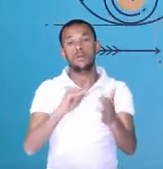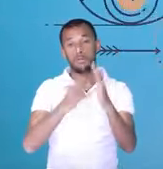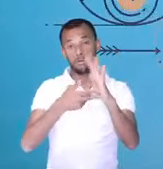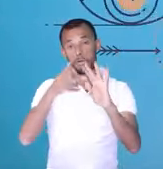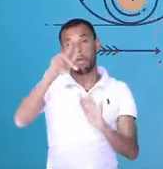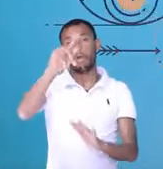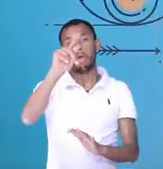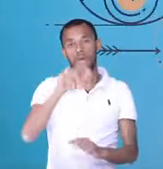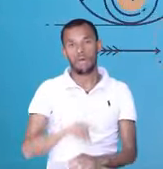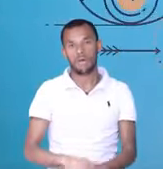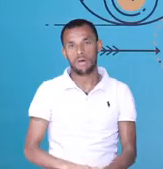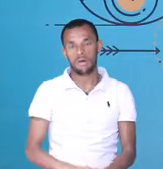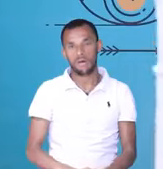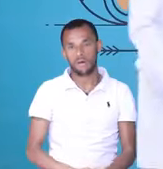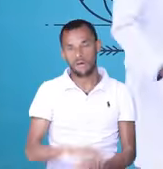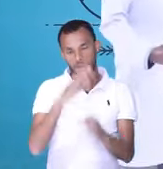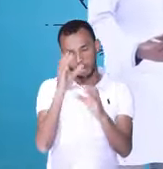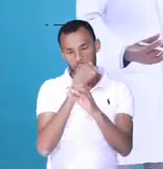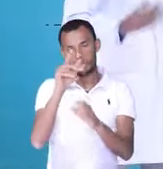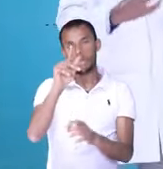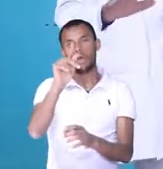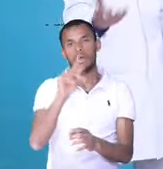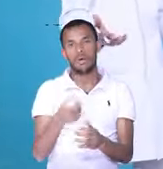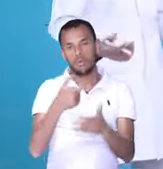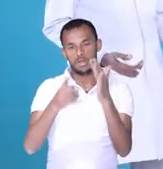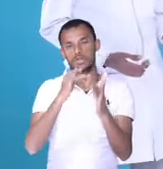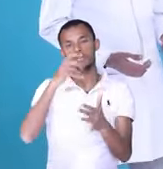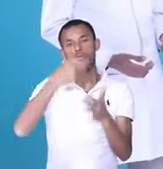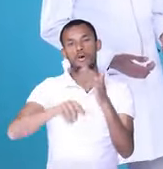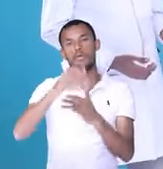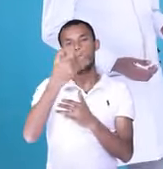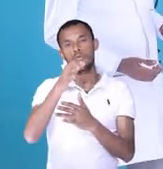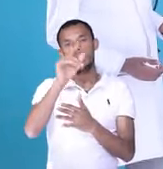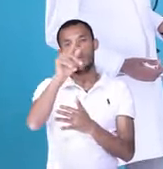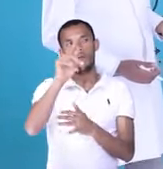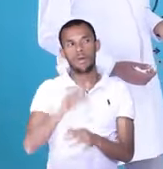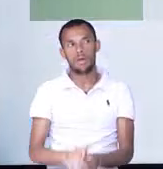K. K. Calculate K. What is the value of K?